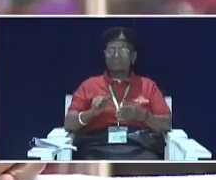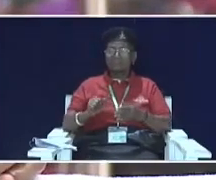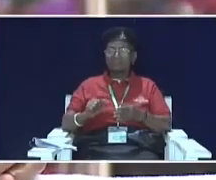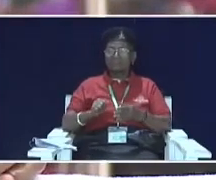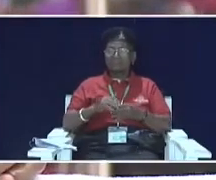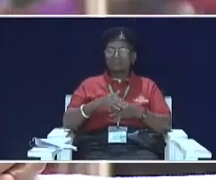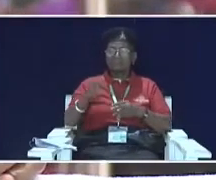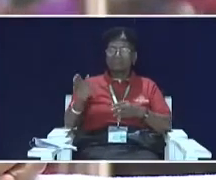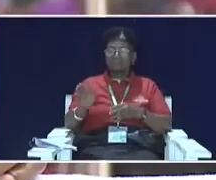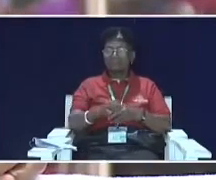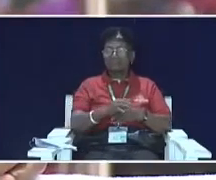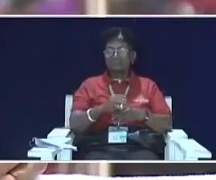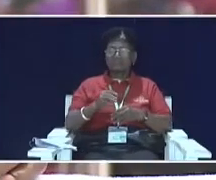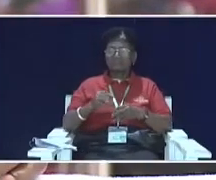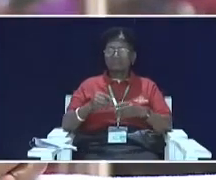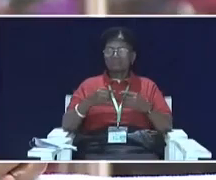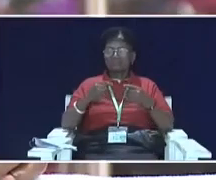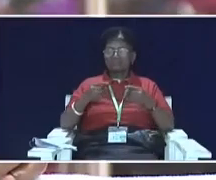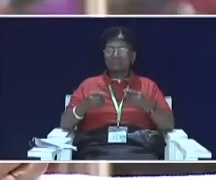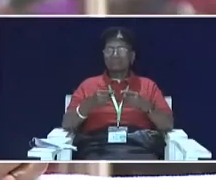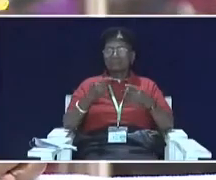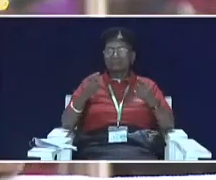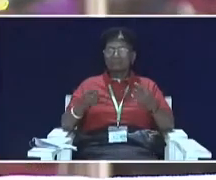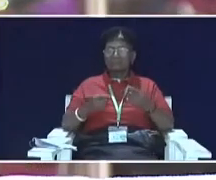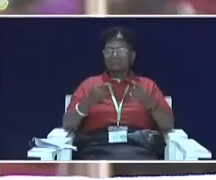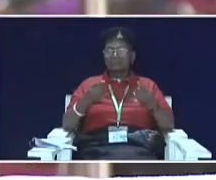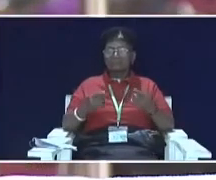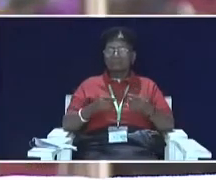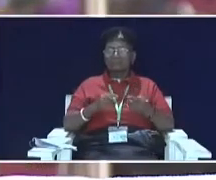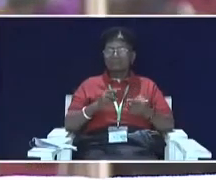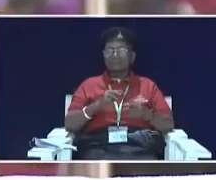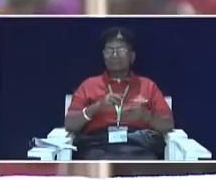altar, to come and surrender your life to Him.